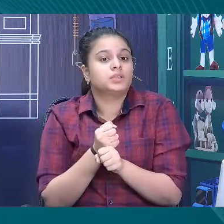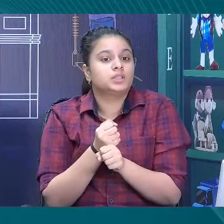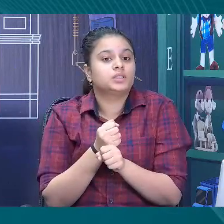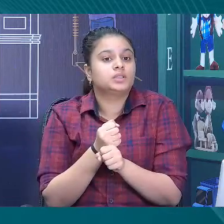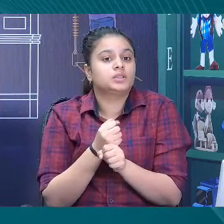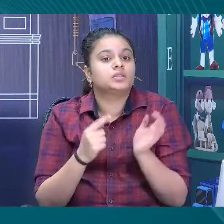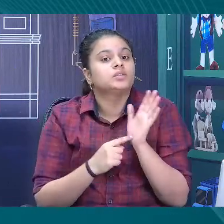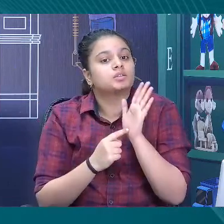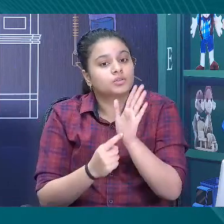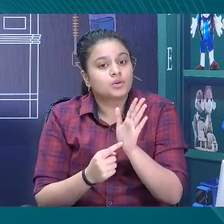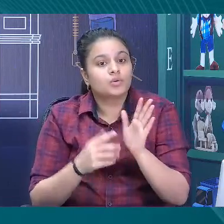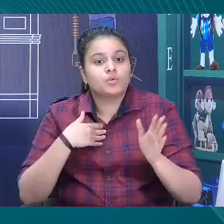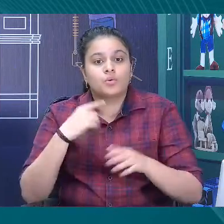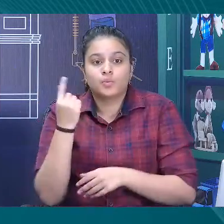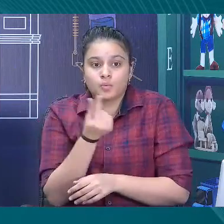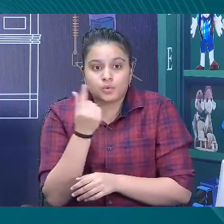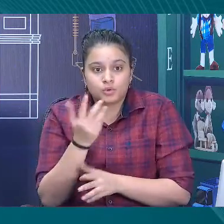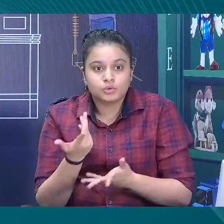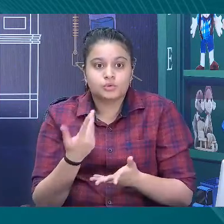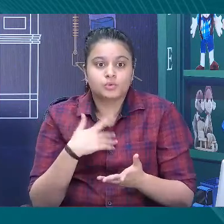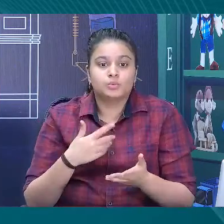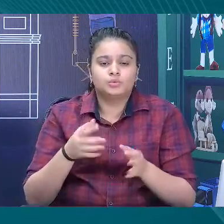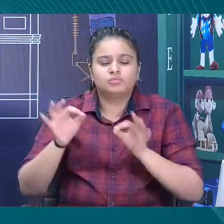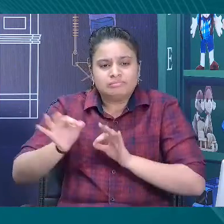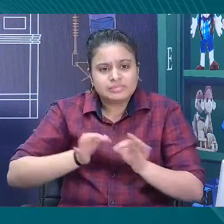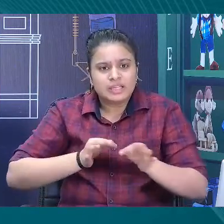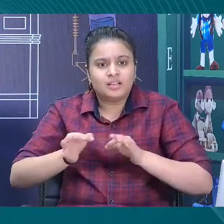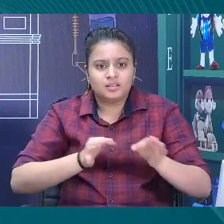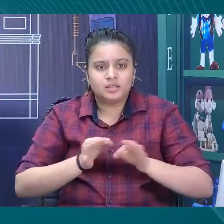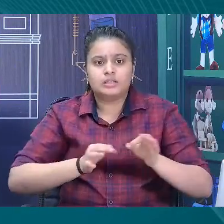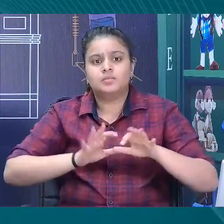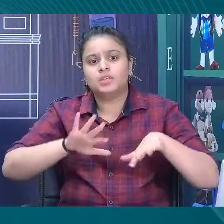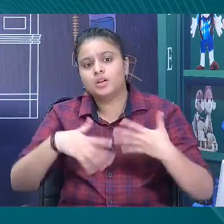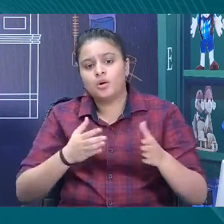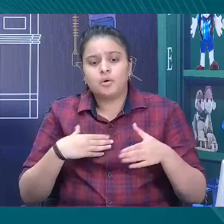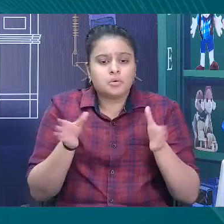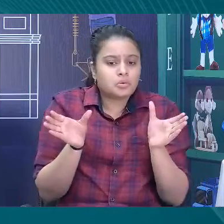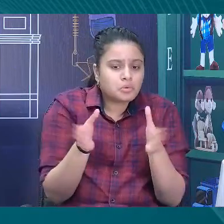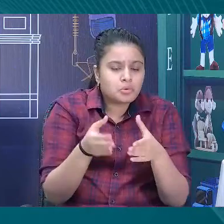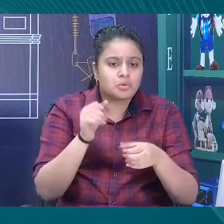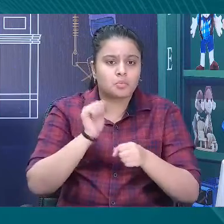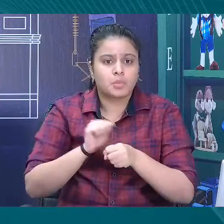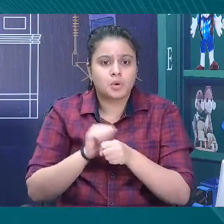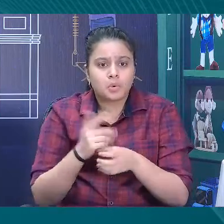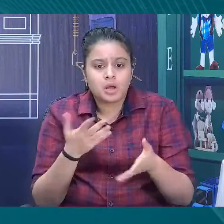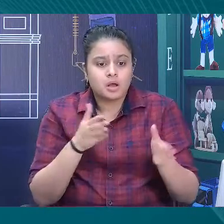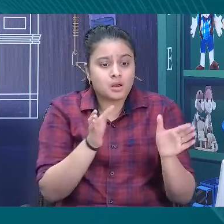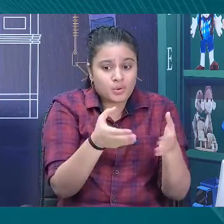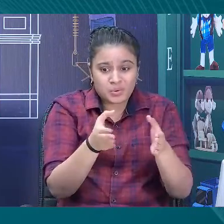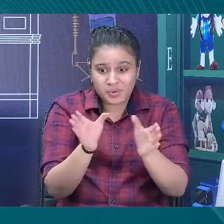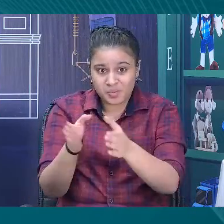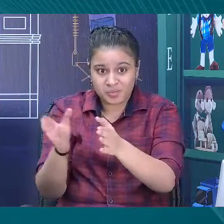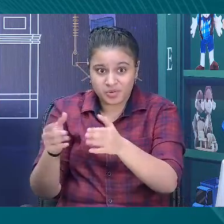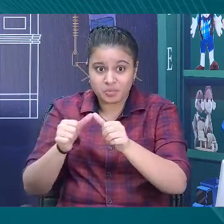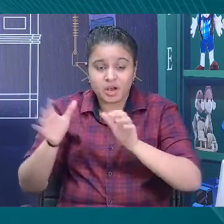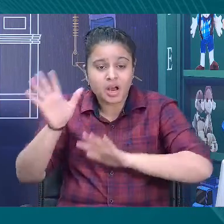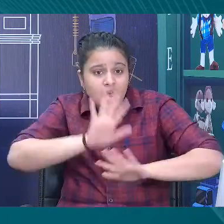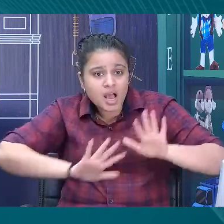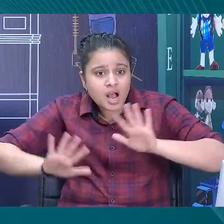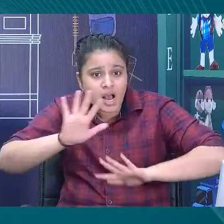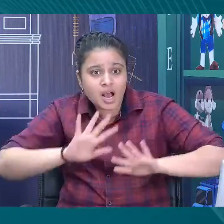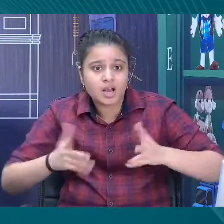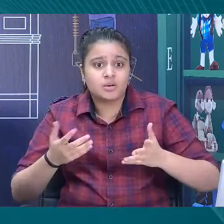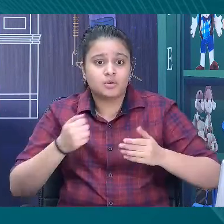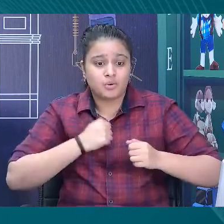sure that we are using, demonstrations, or we are doing group work where each group has to do things actively, use